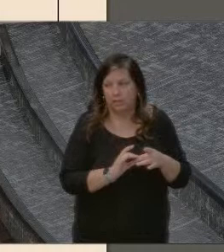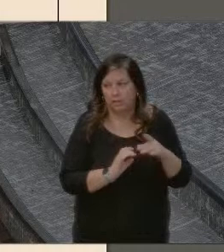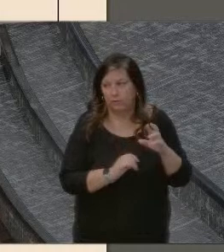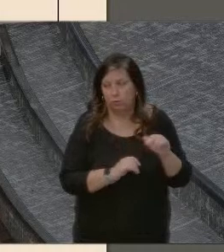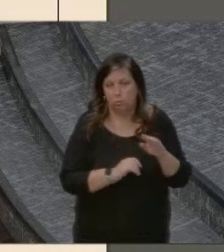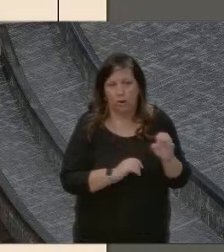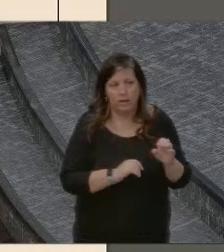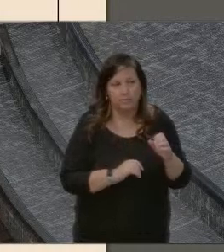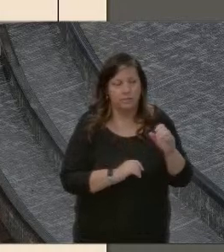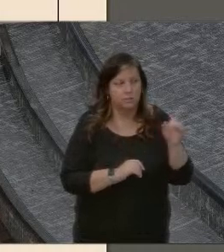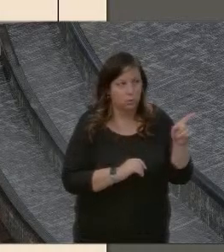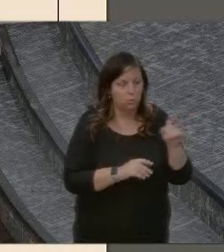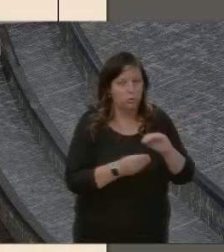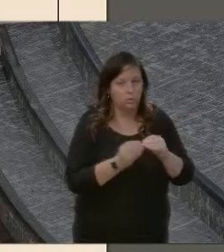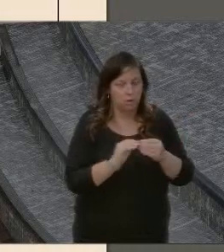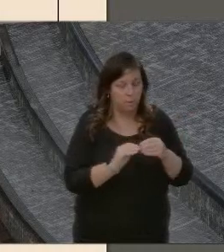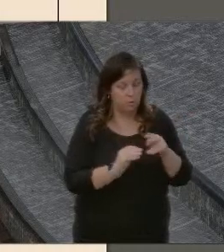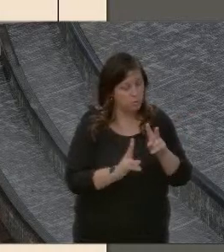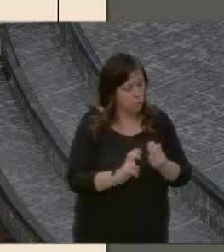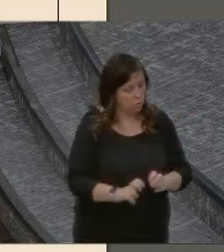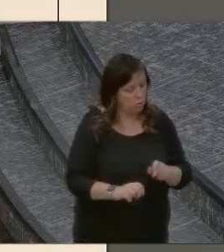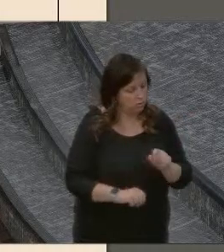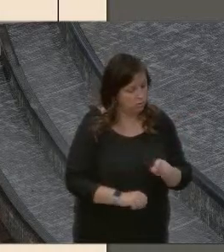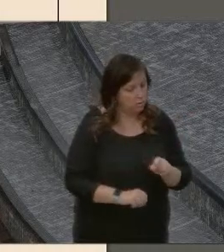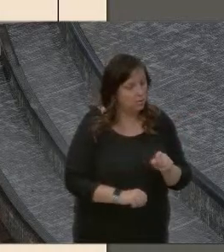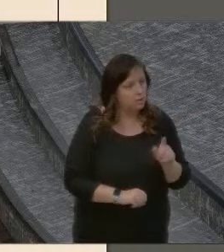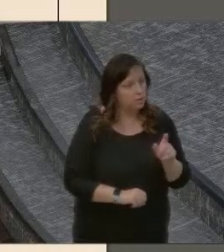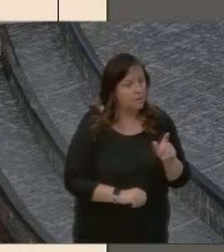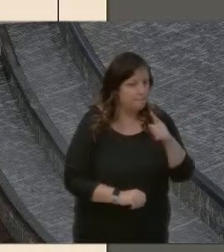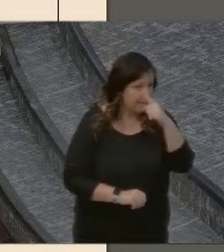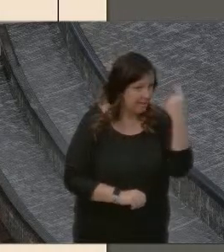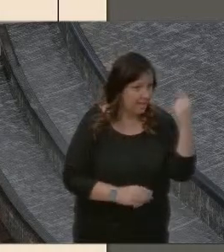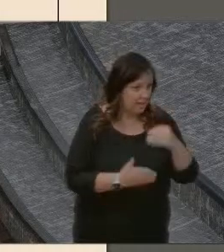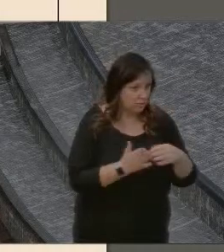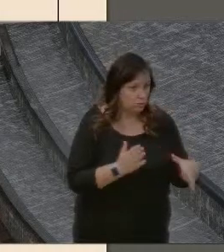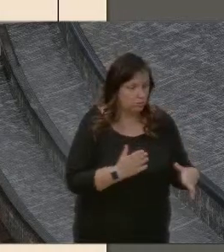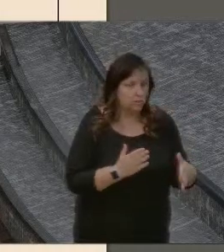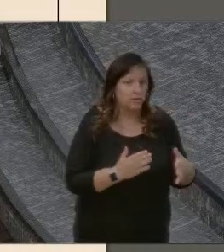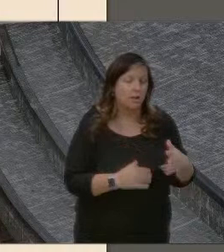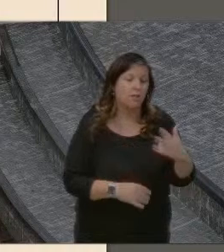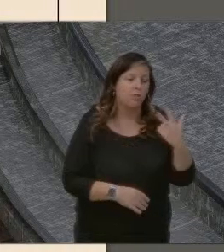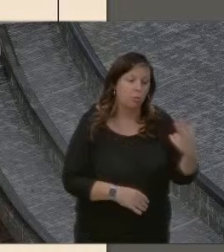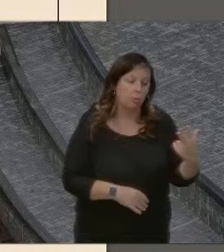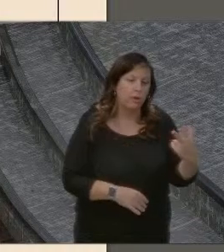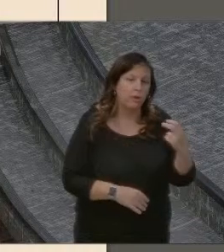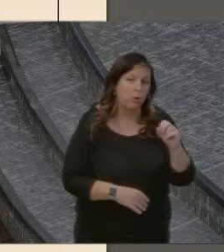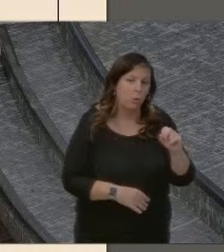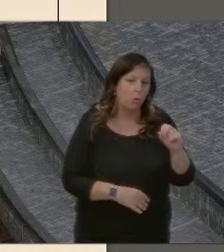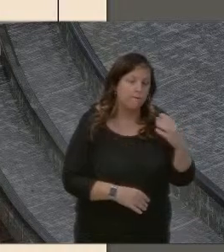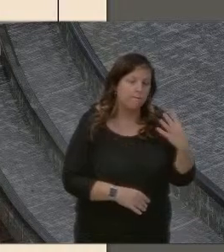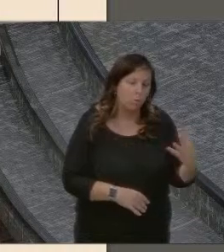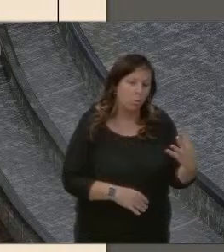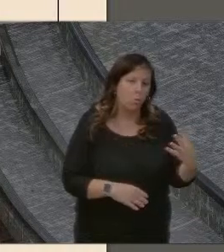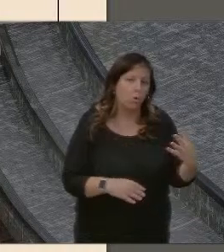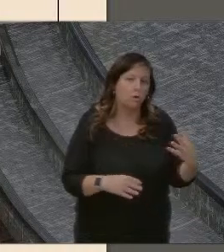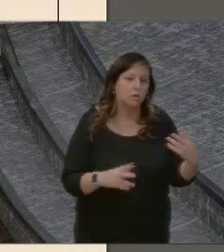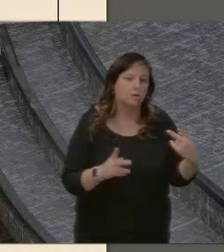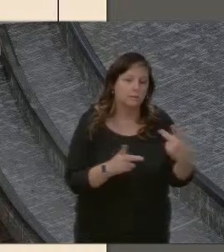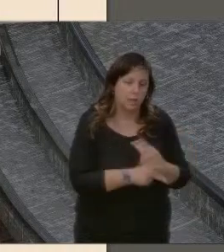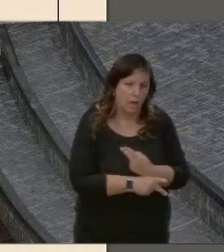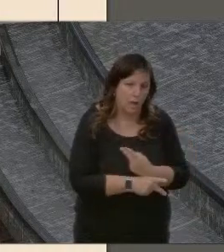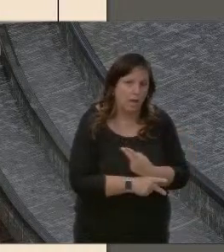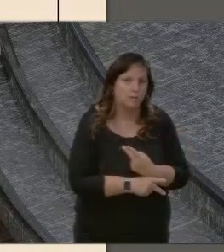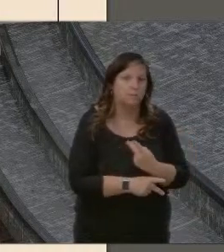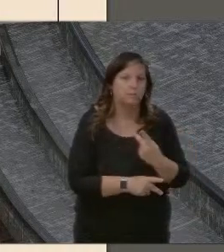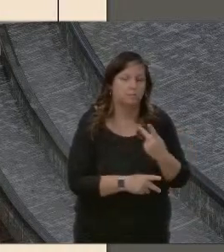numbers here, we would say black students are maybe 3 to 4 times more likely to receive an